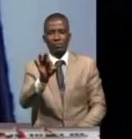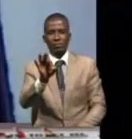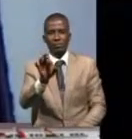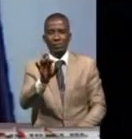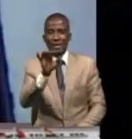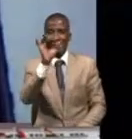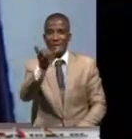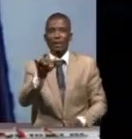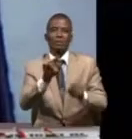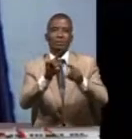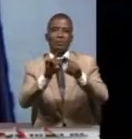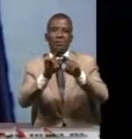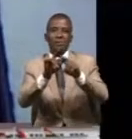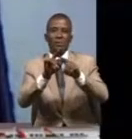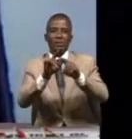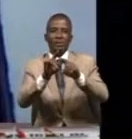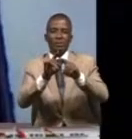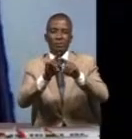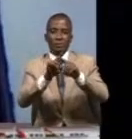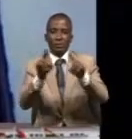That's the difference.